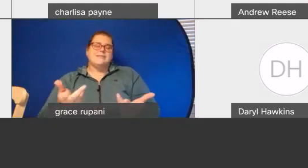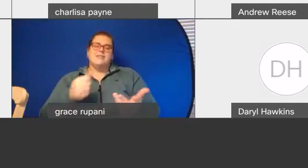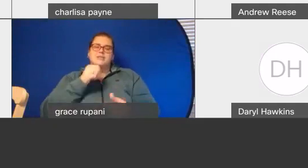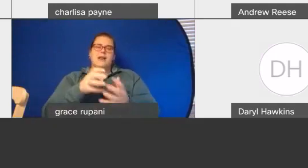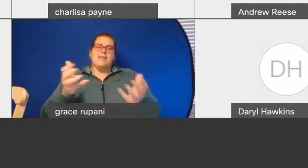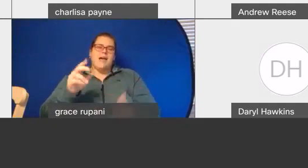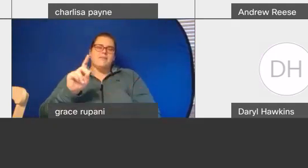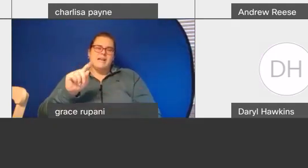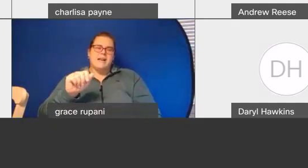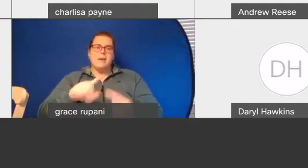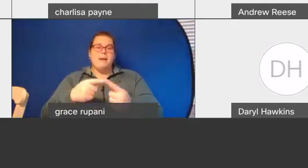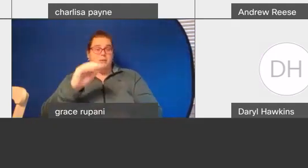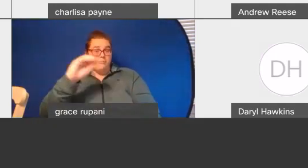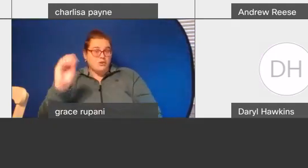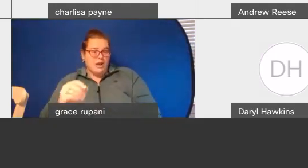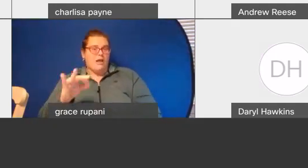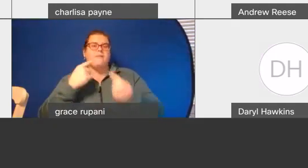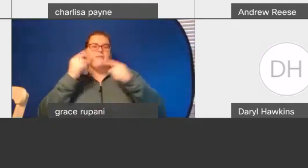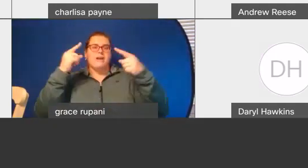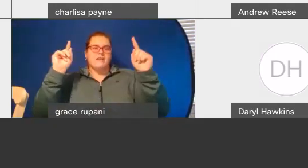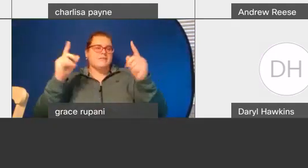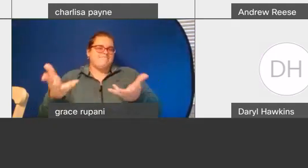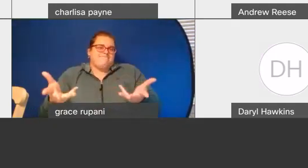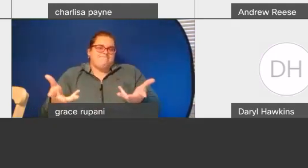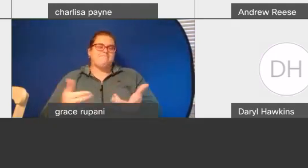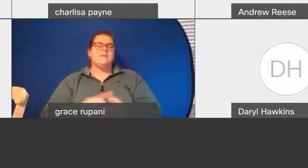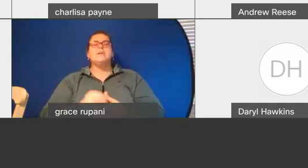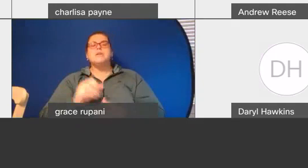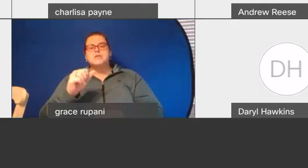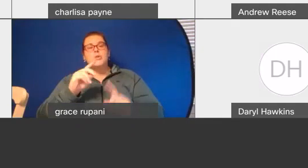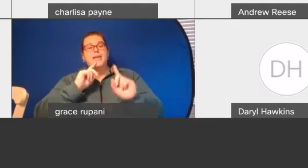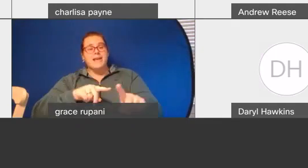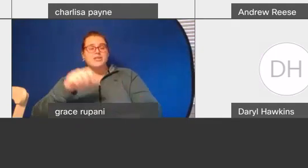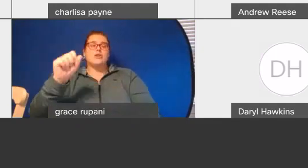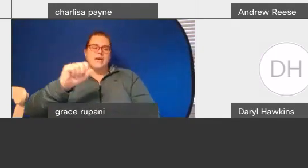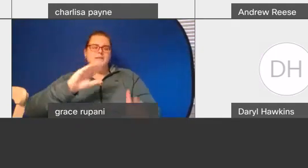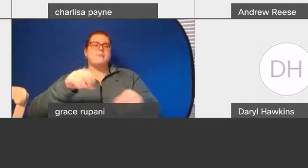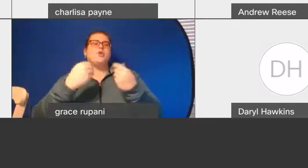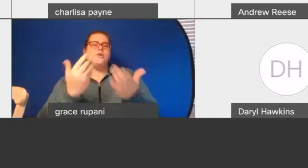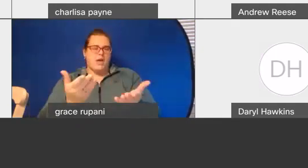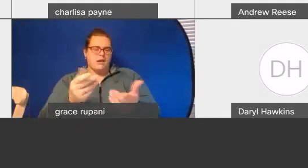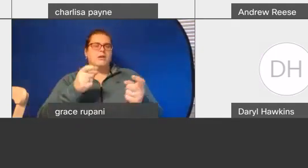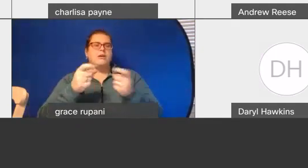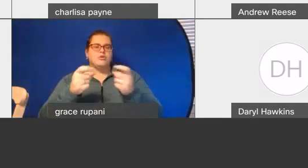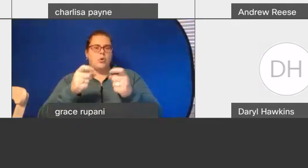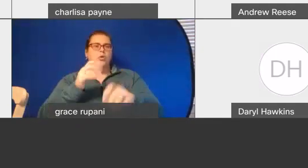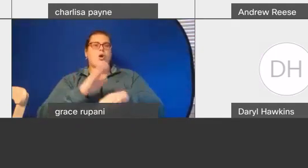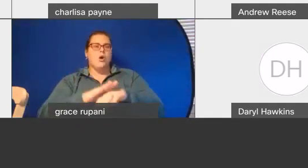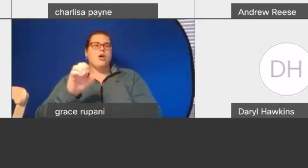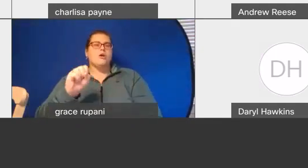is getting. So the answer to that is yes, it does provide source control. The amount of source control